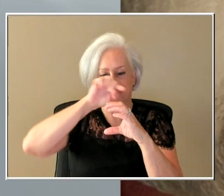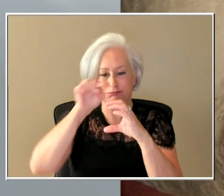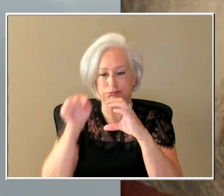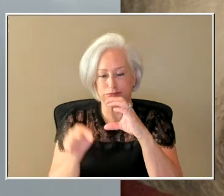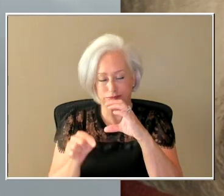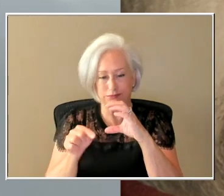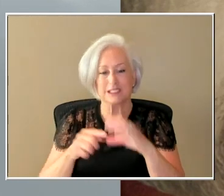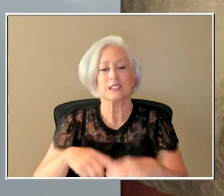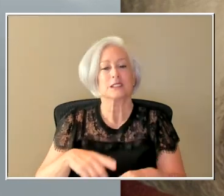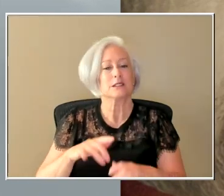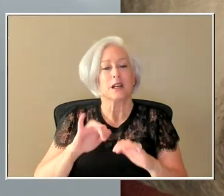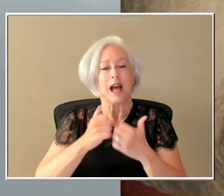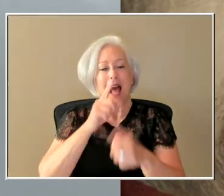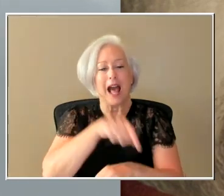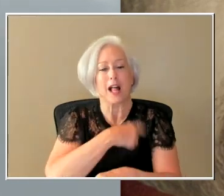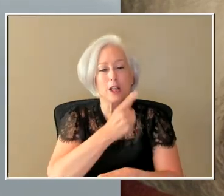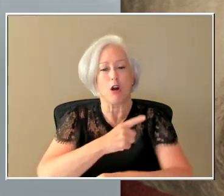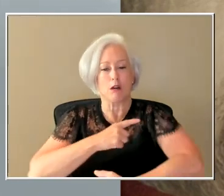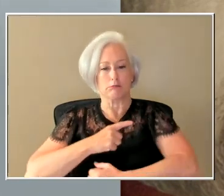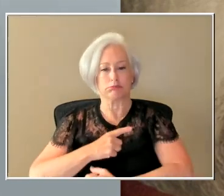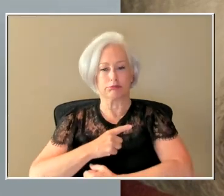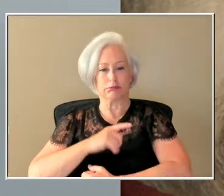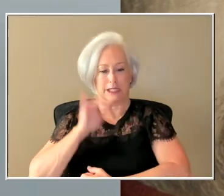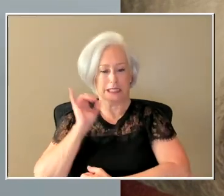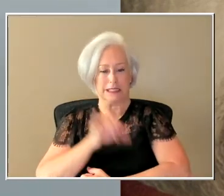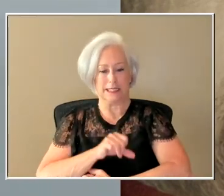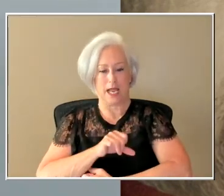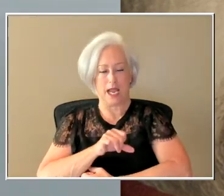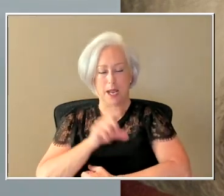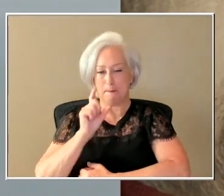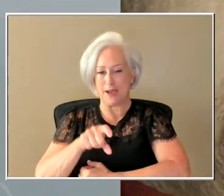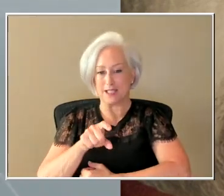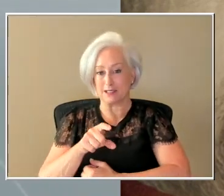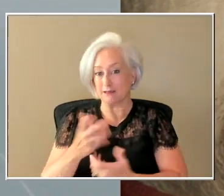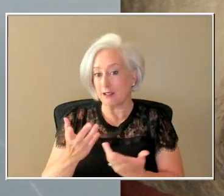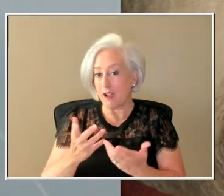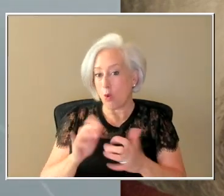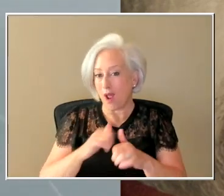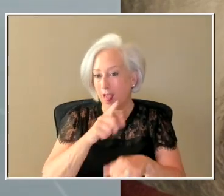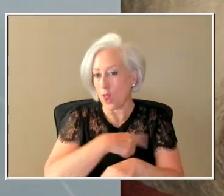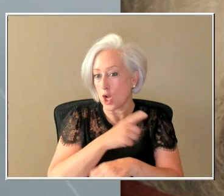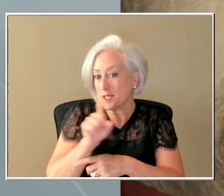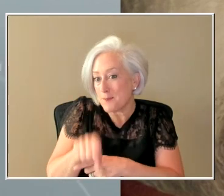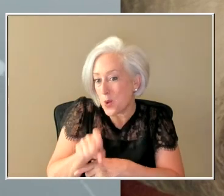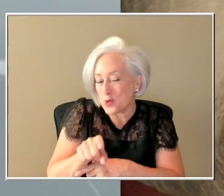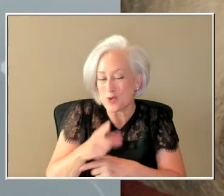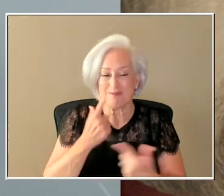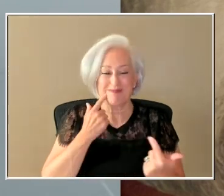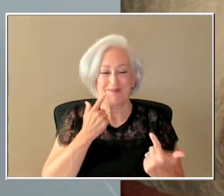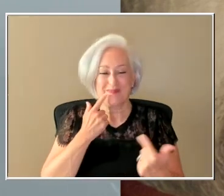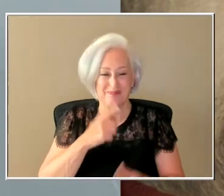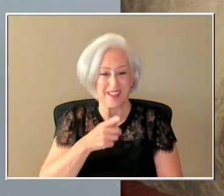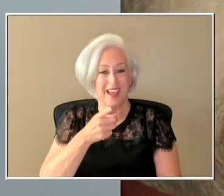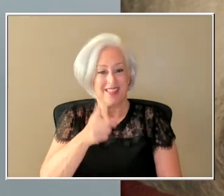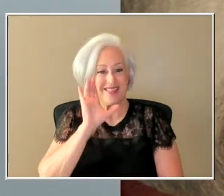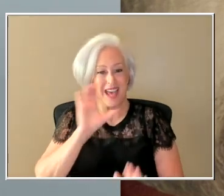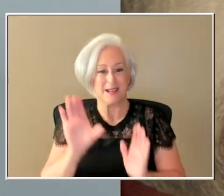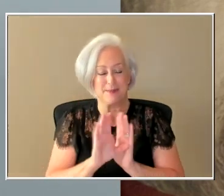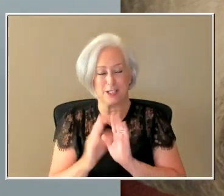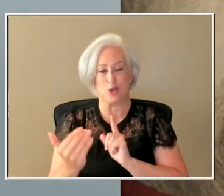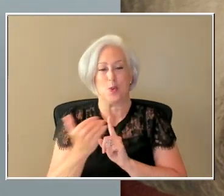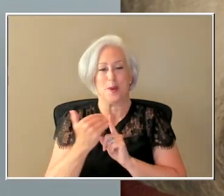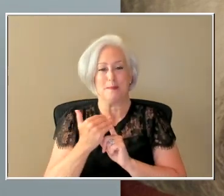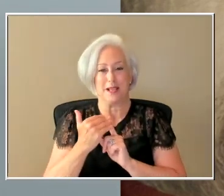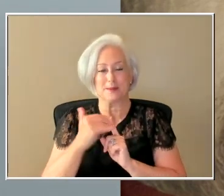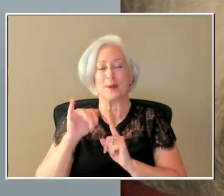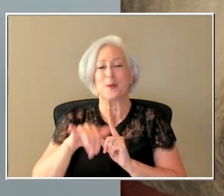arm immobile? Or how long were you supposed to keep it immobile? Yeah, I mean, that picture definitely reminds me of baseball